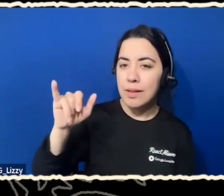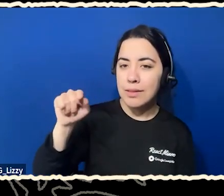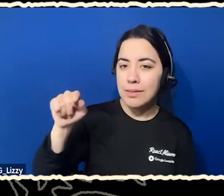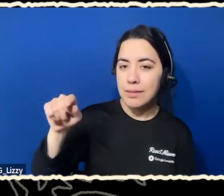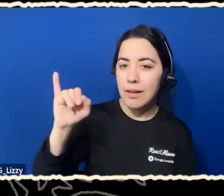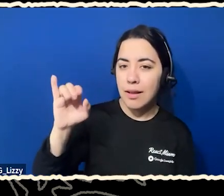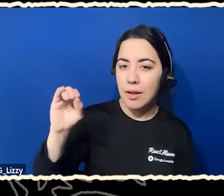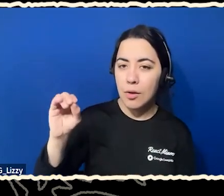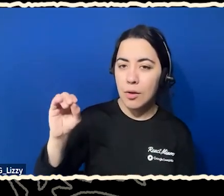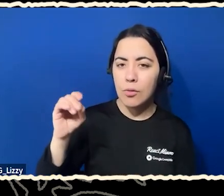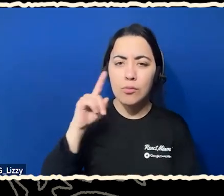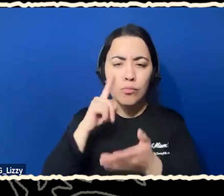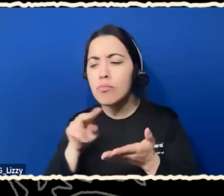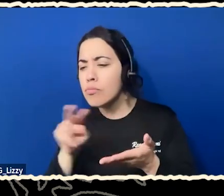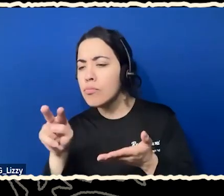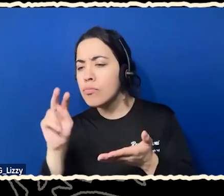later.